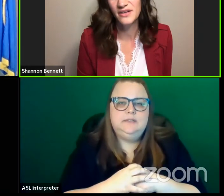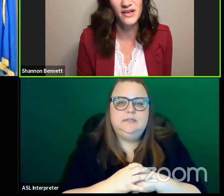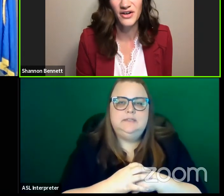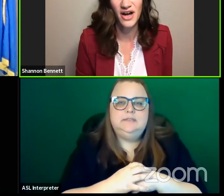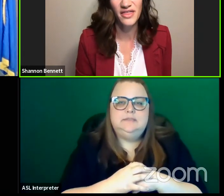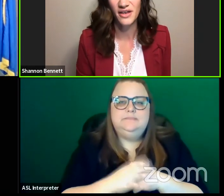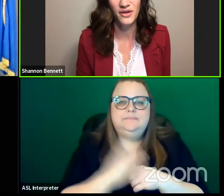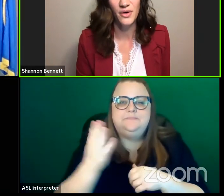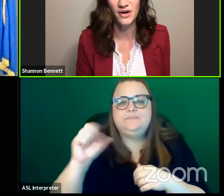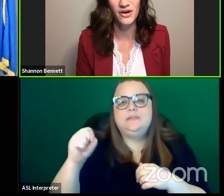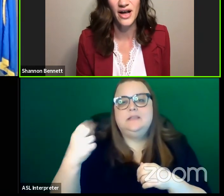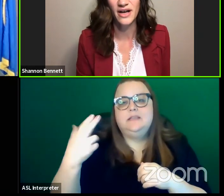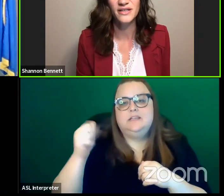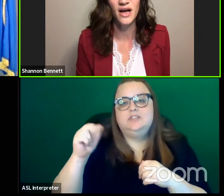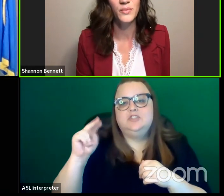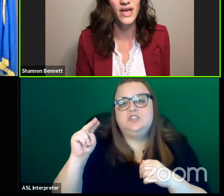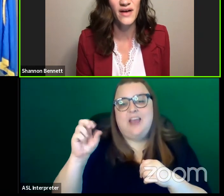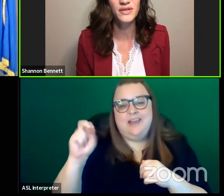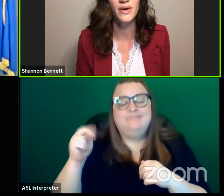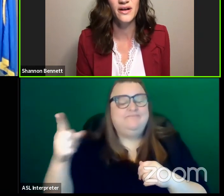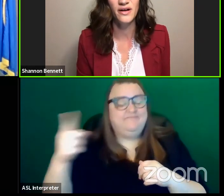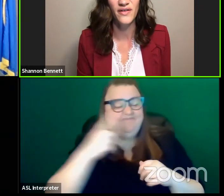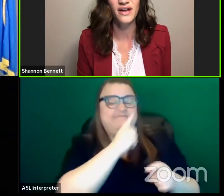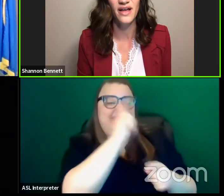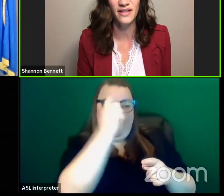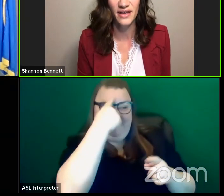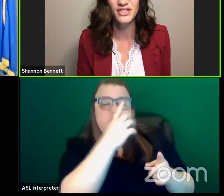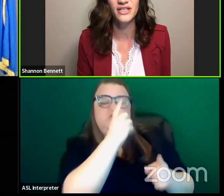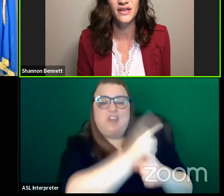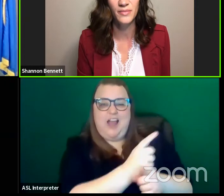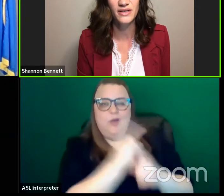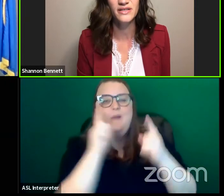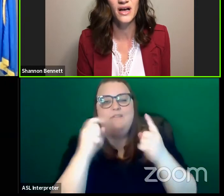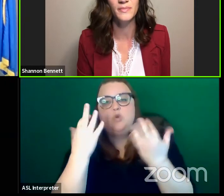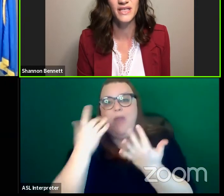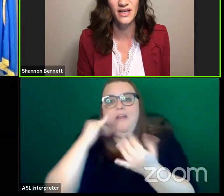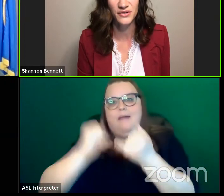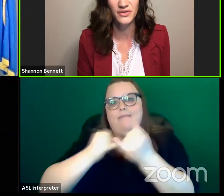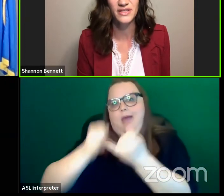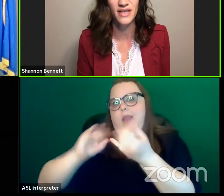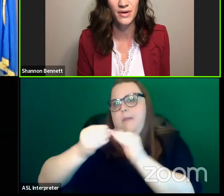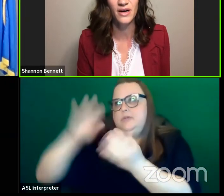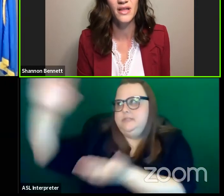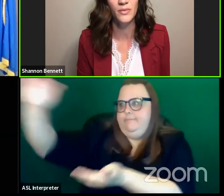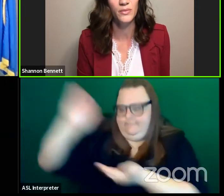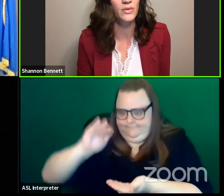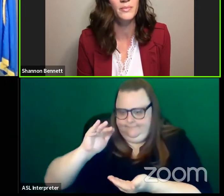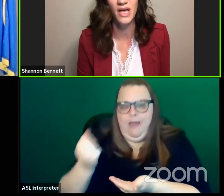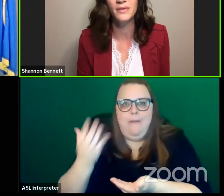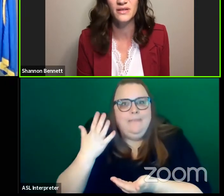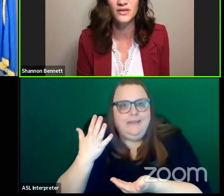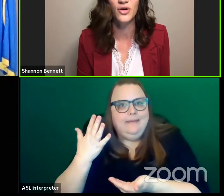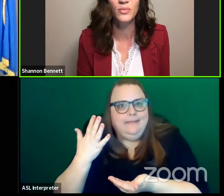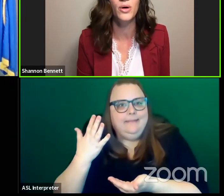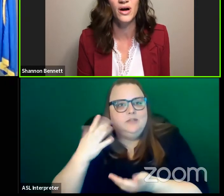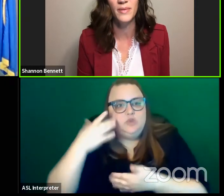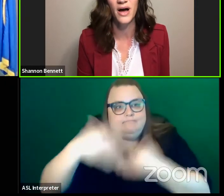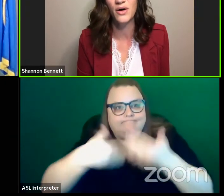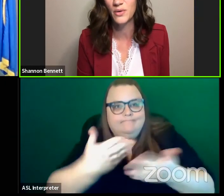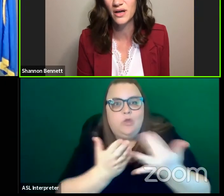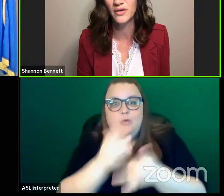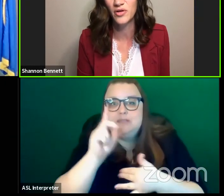Yeah, Governor, I think you are correct. We have to wait on our final allocation numbers to get us through December, and then we'll be able to know